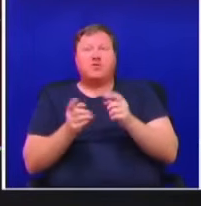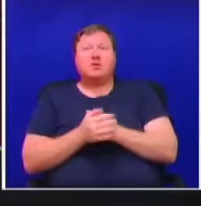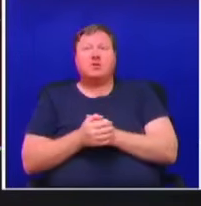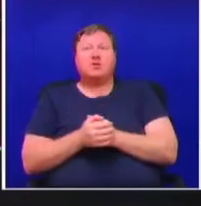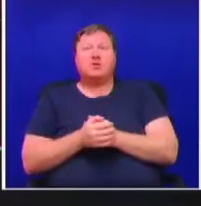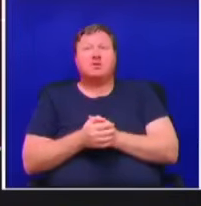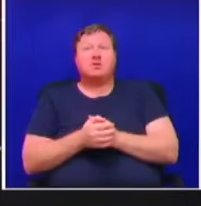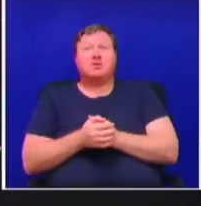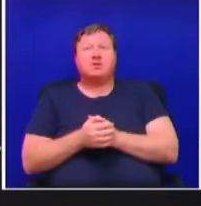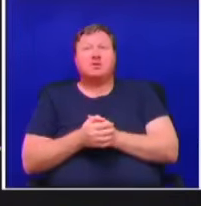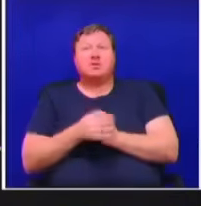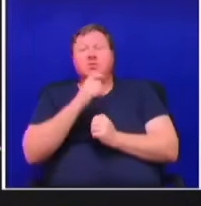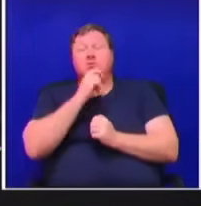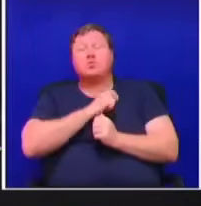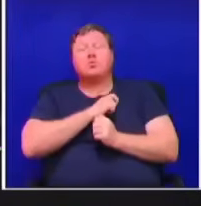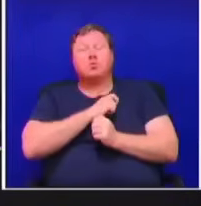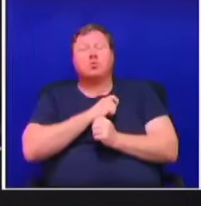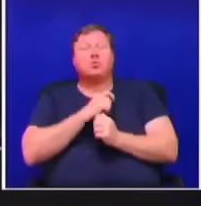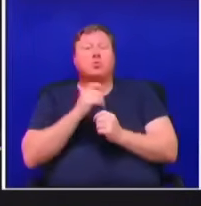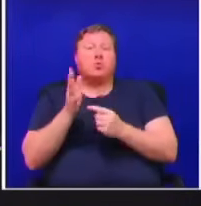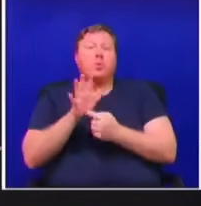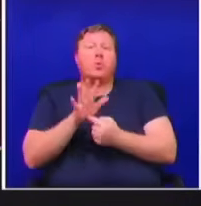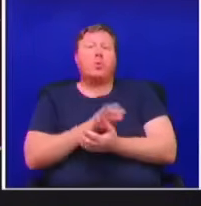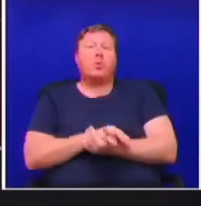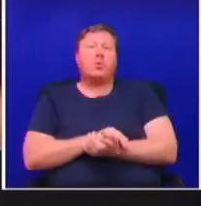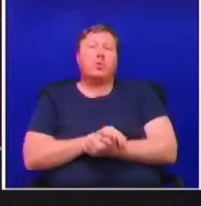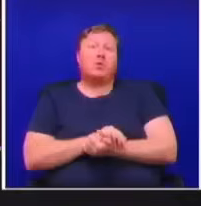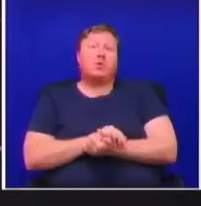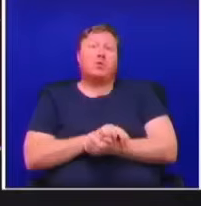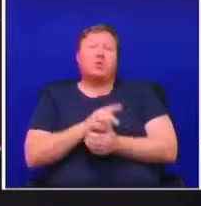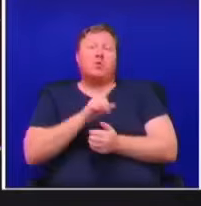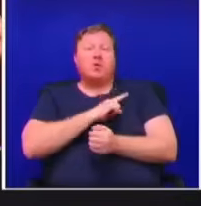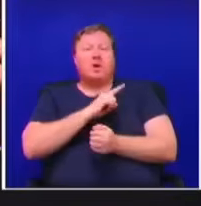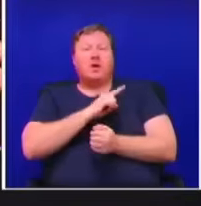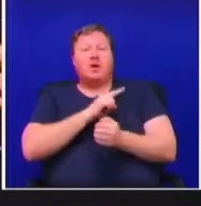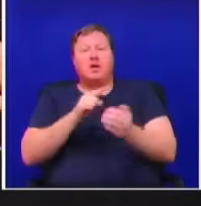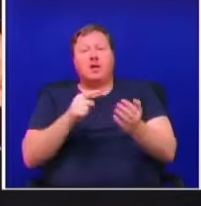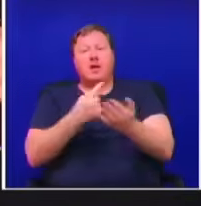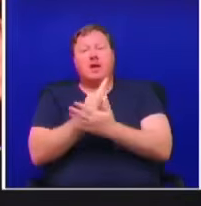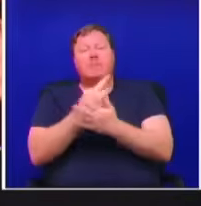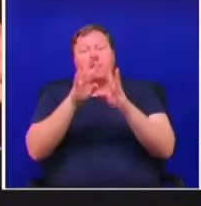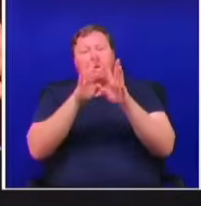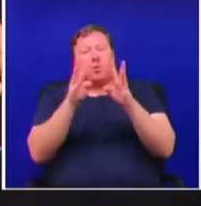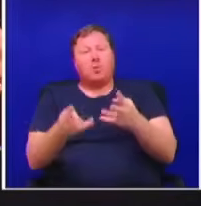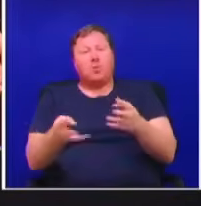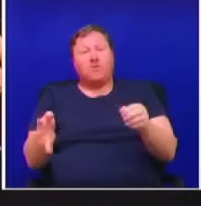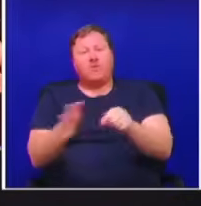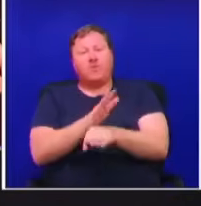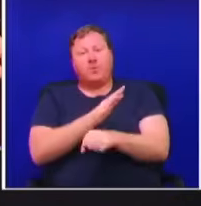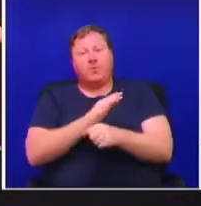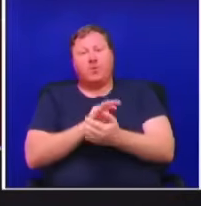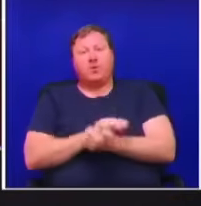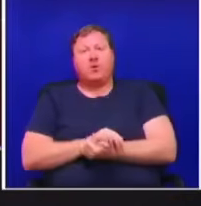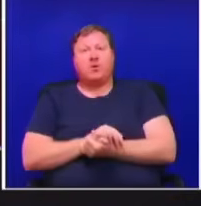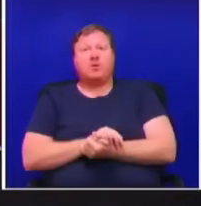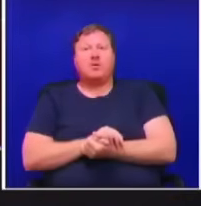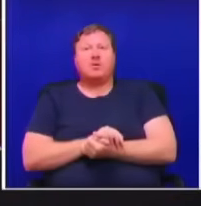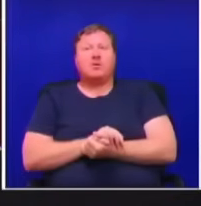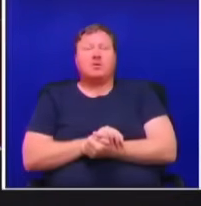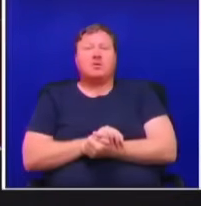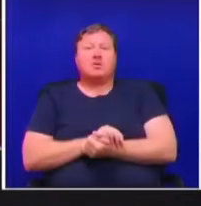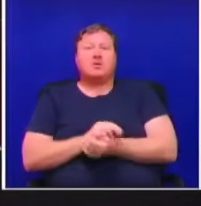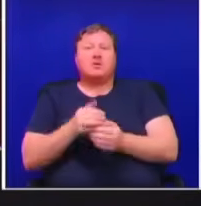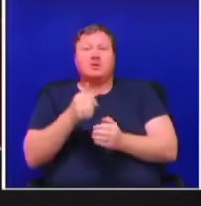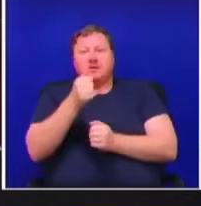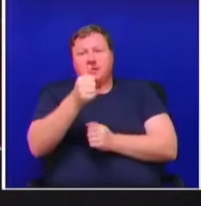he conceded that because of what is happening globally. And that in